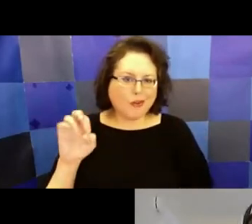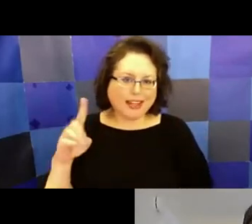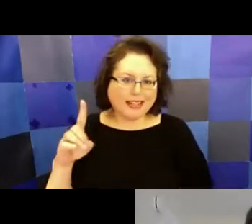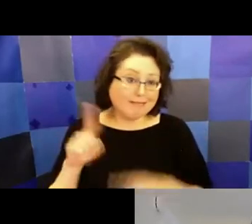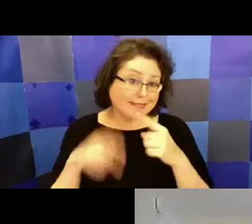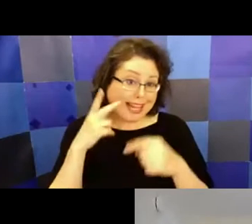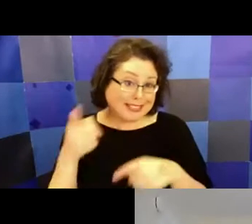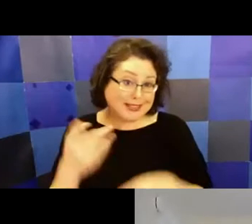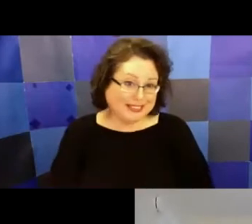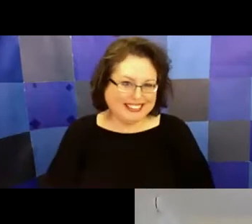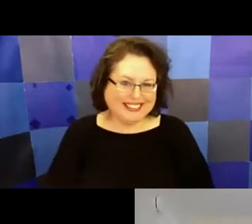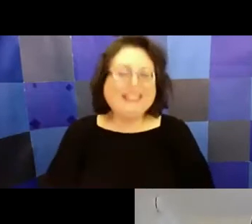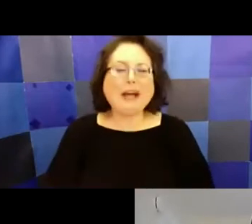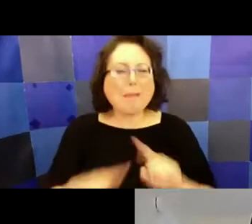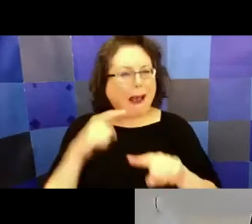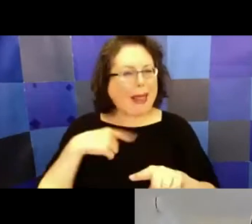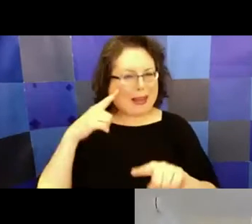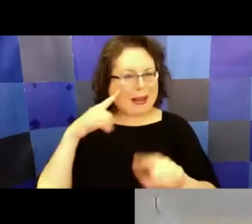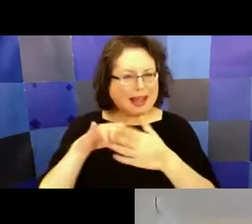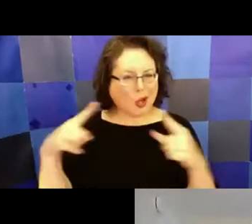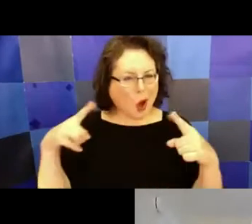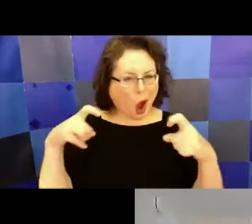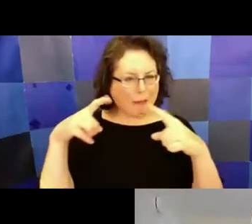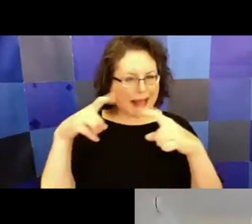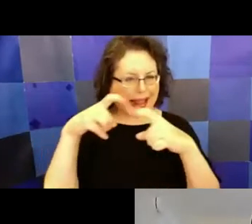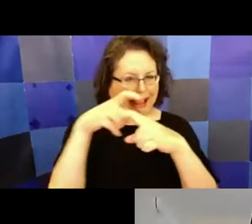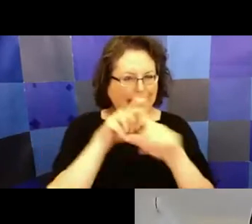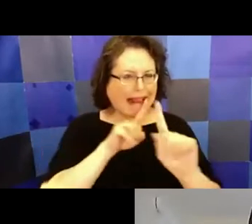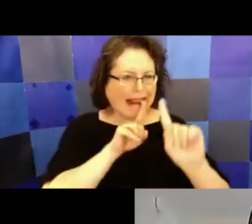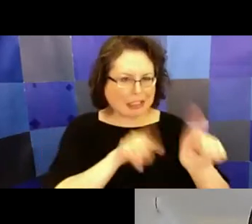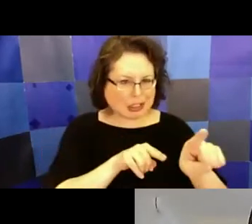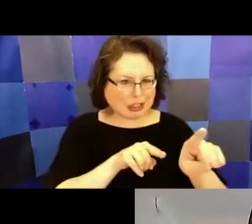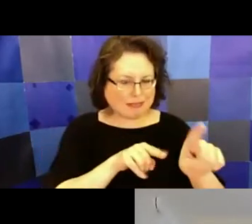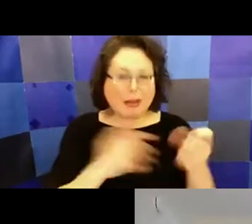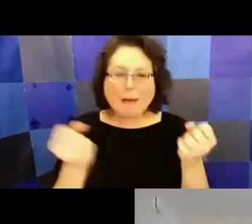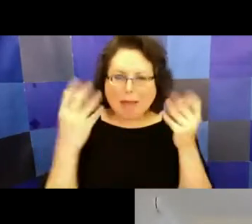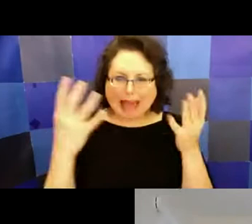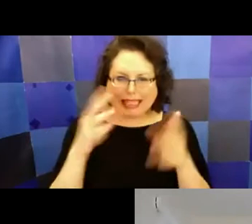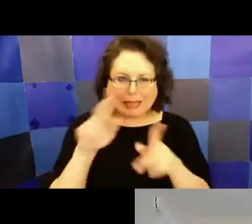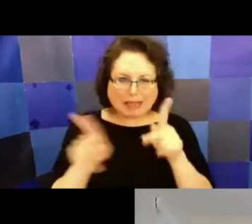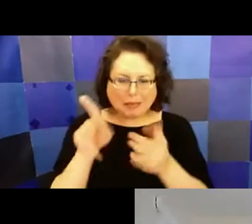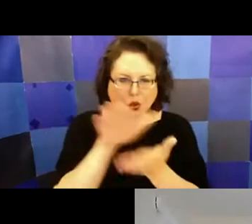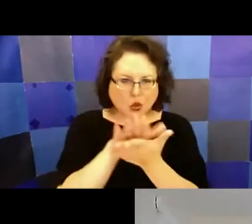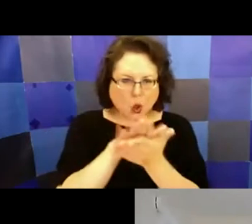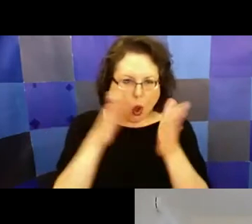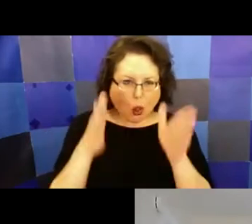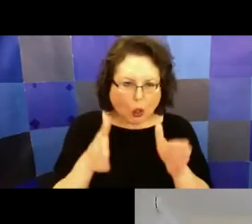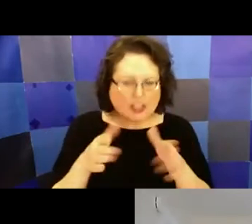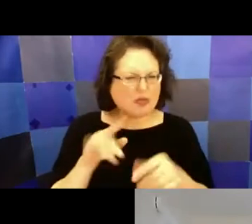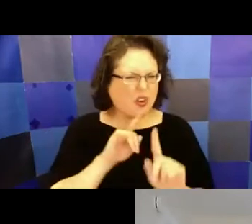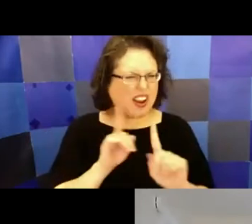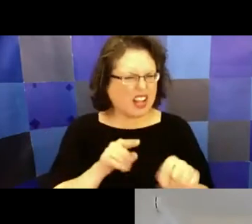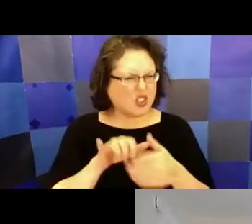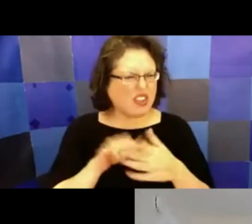I think there's actually a complicated answer to that. And I think that there are many scholars who probably answered this question much better